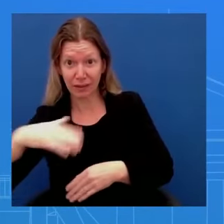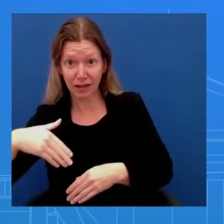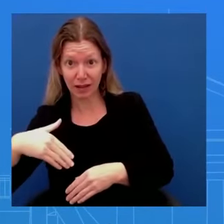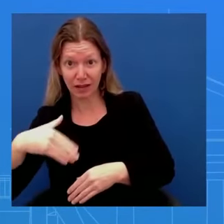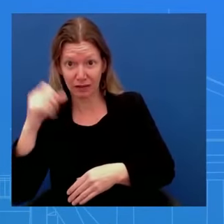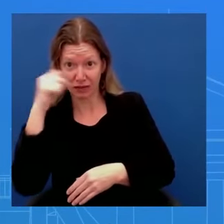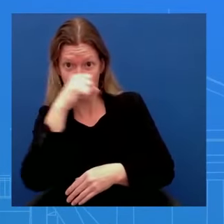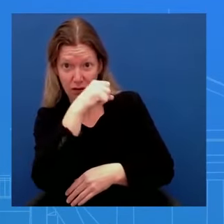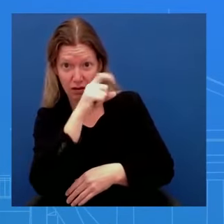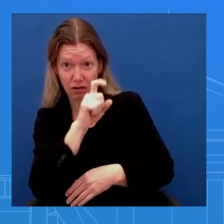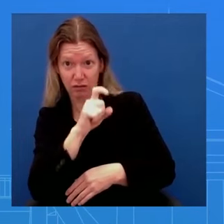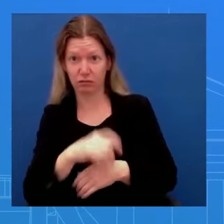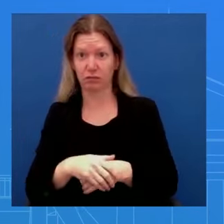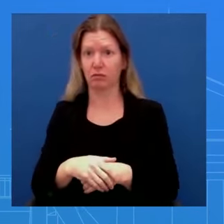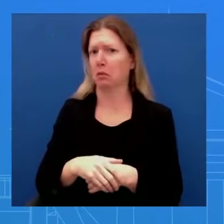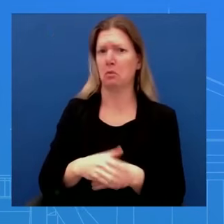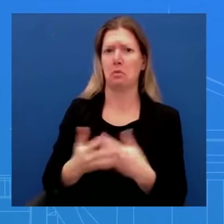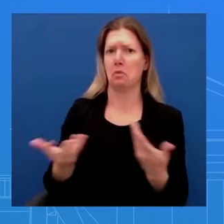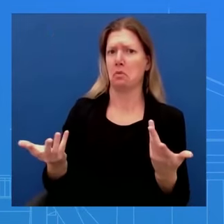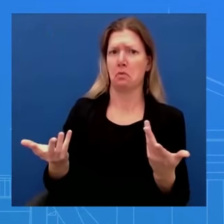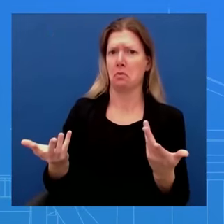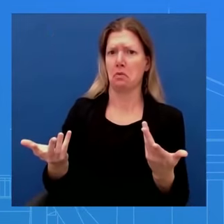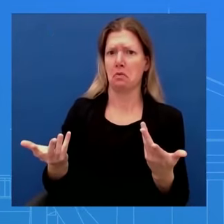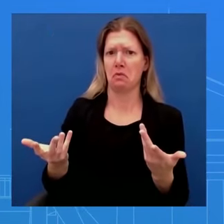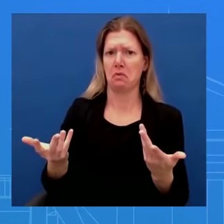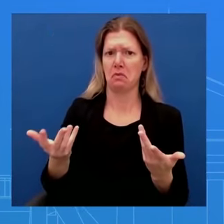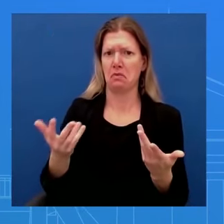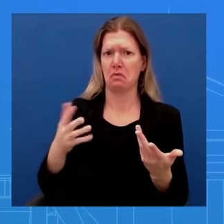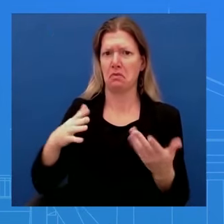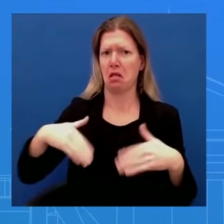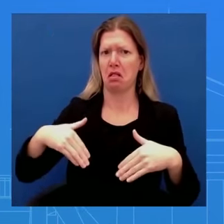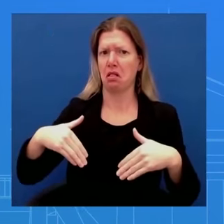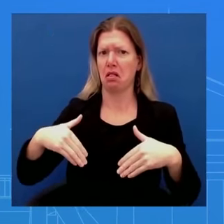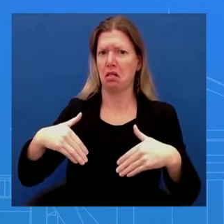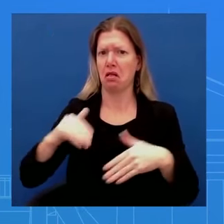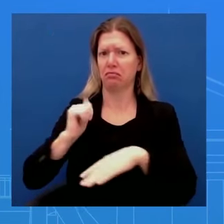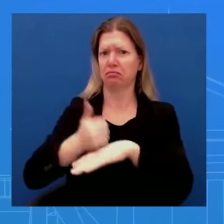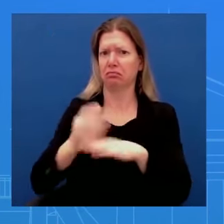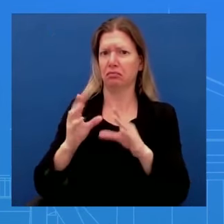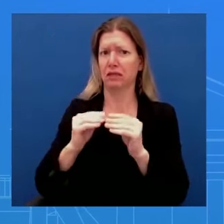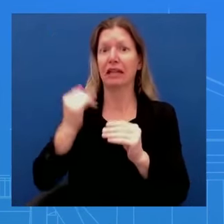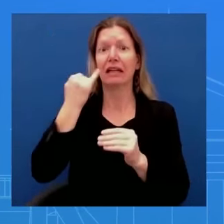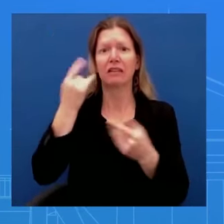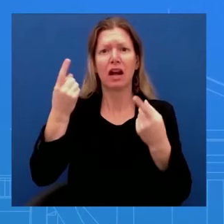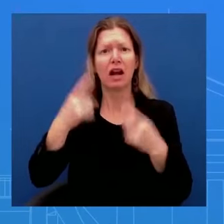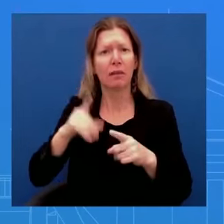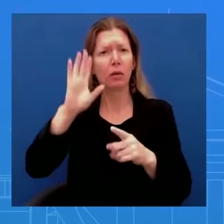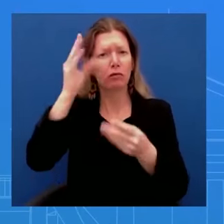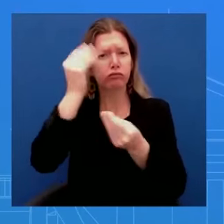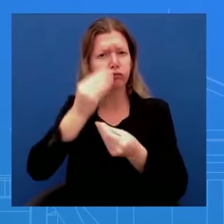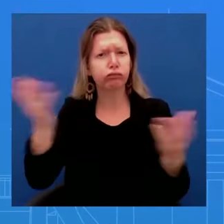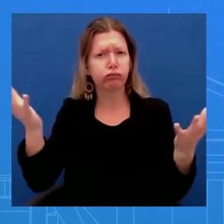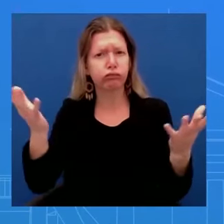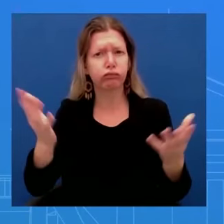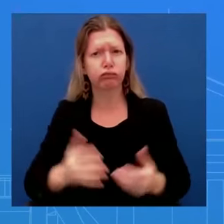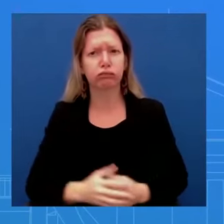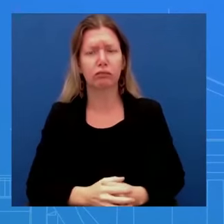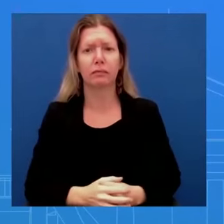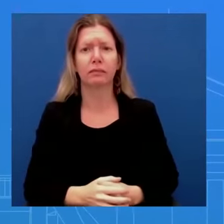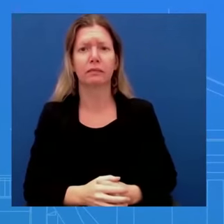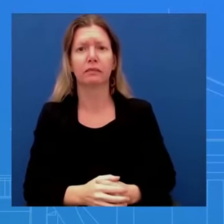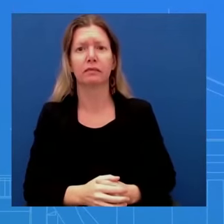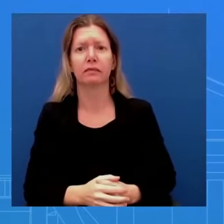obviously, if and when there is, certainly that would be something we would make public. Kim Jong-un said South Korea is their